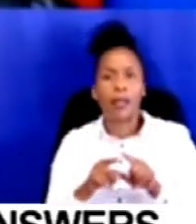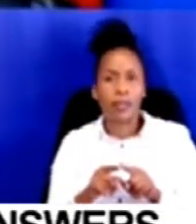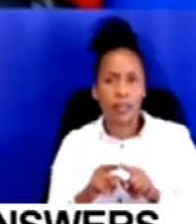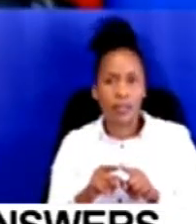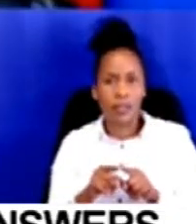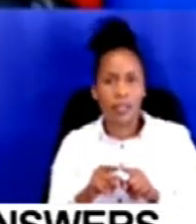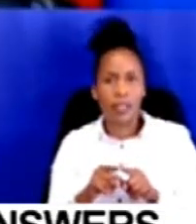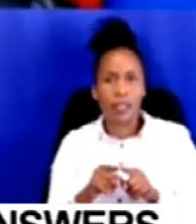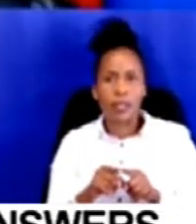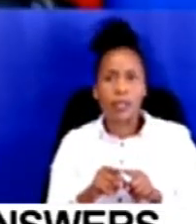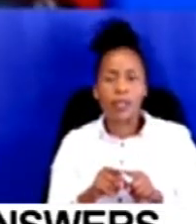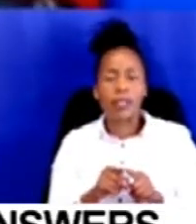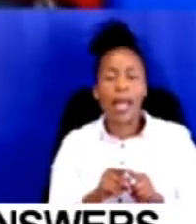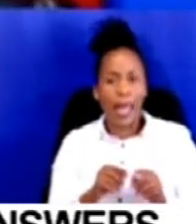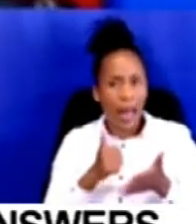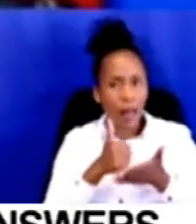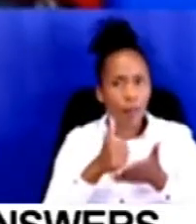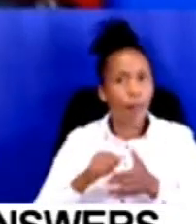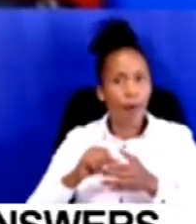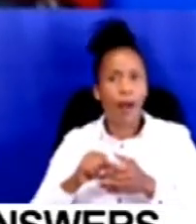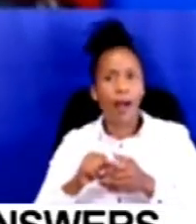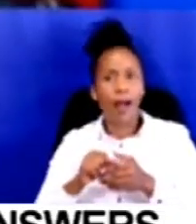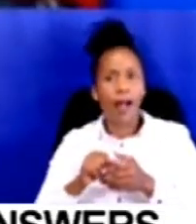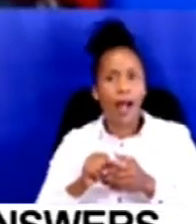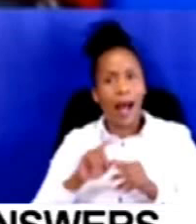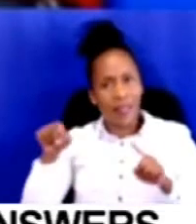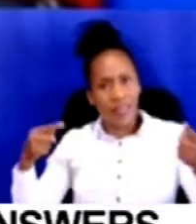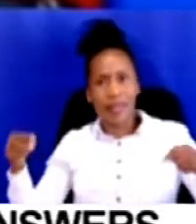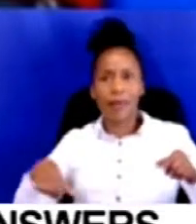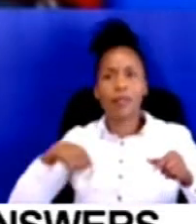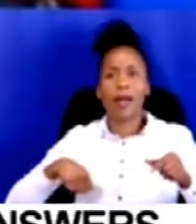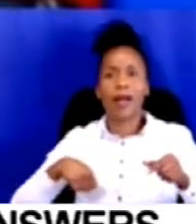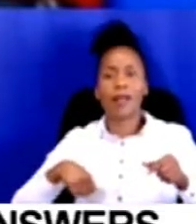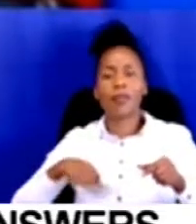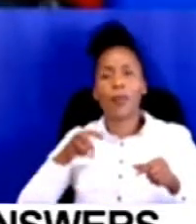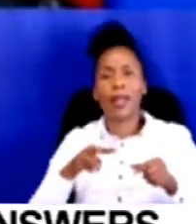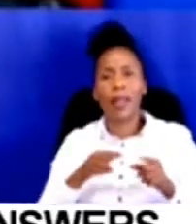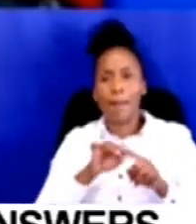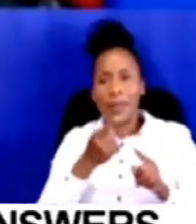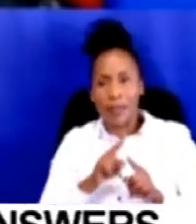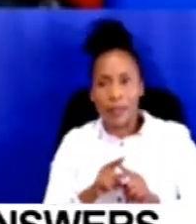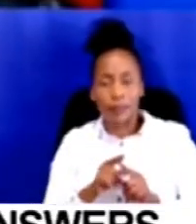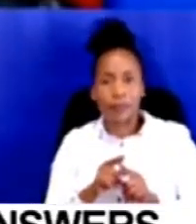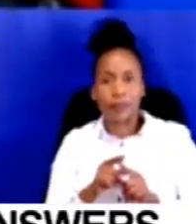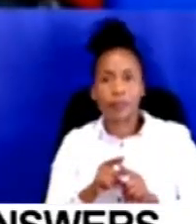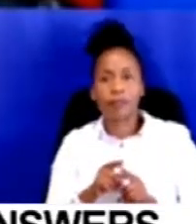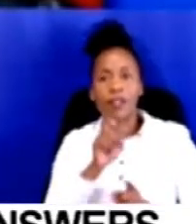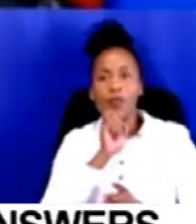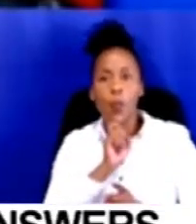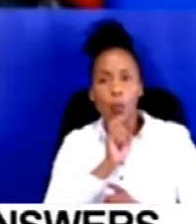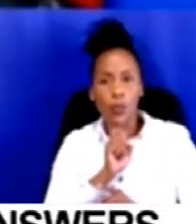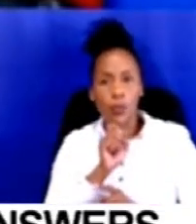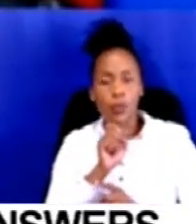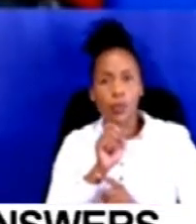eye to all the municipalities that are struggling. So we are going to